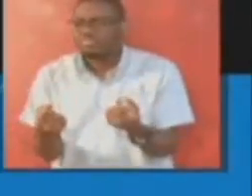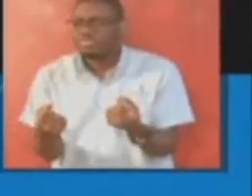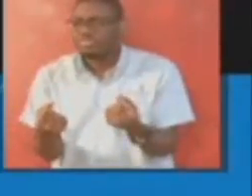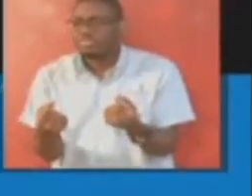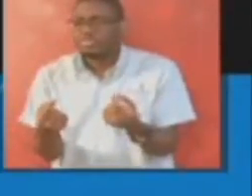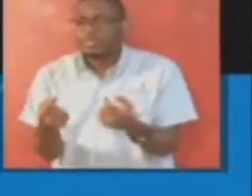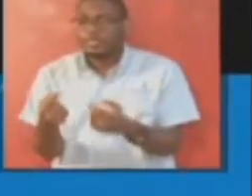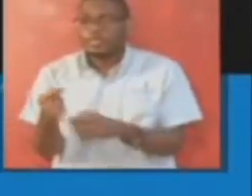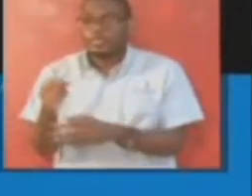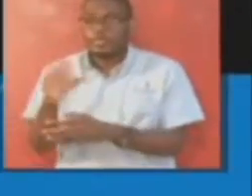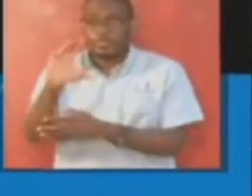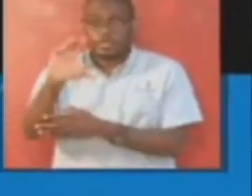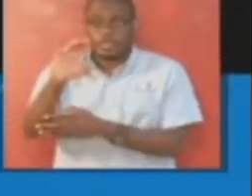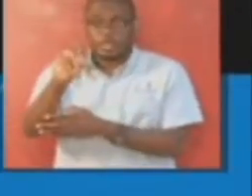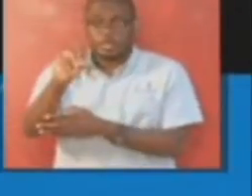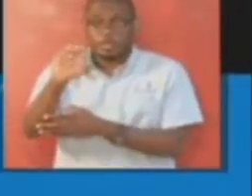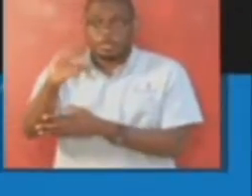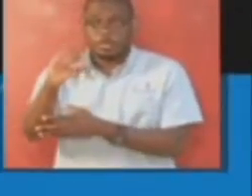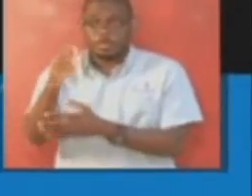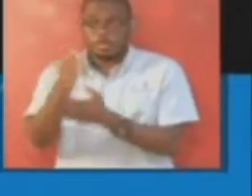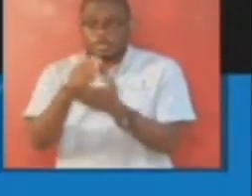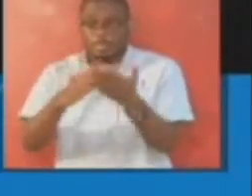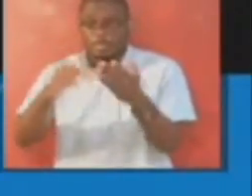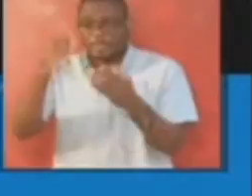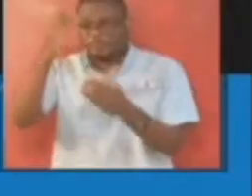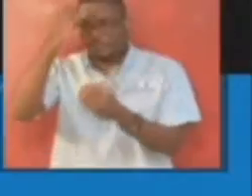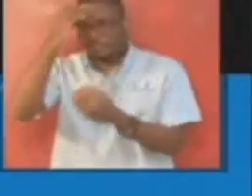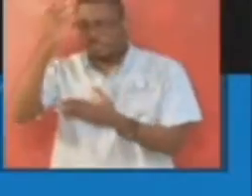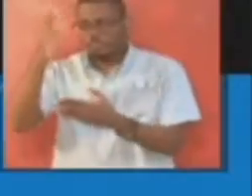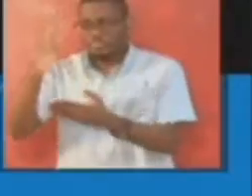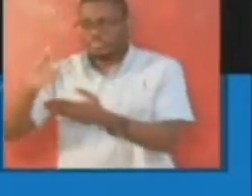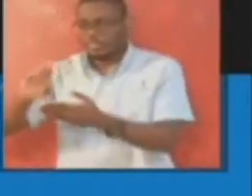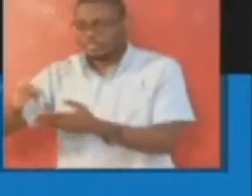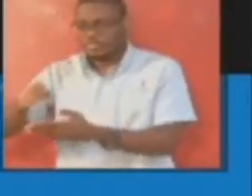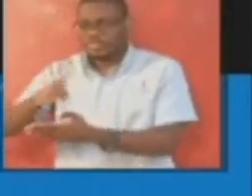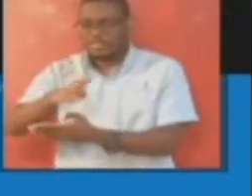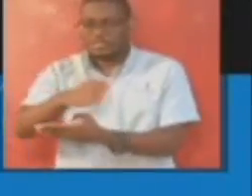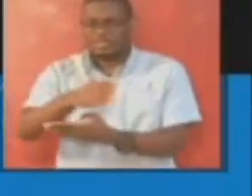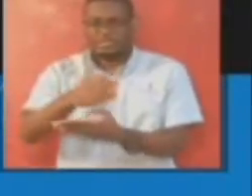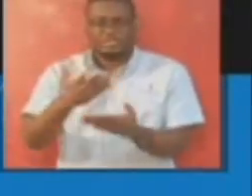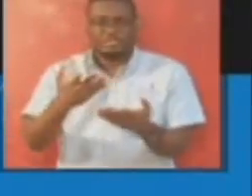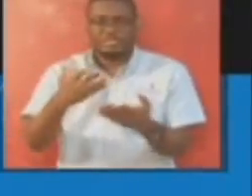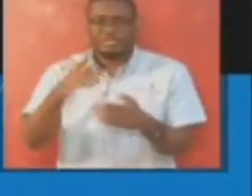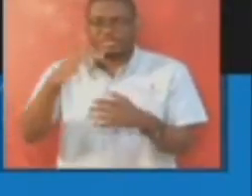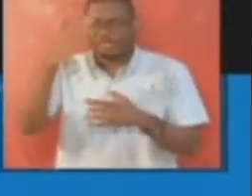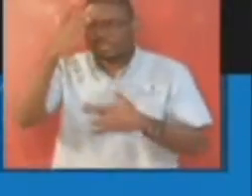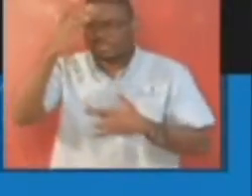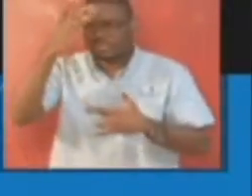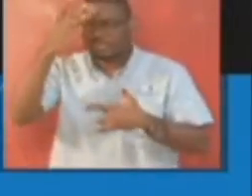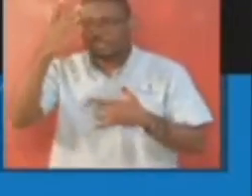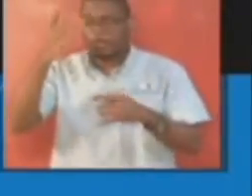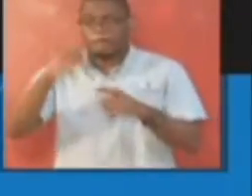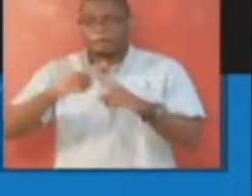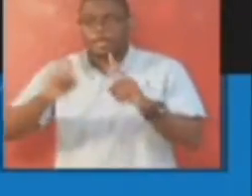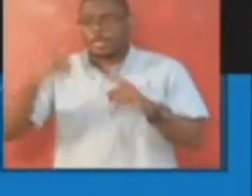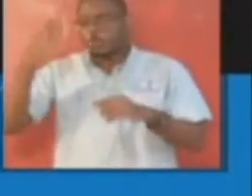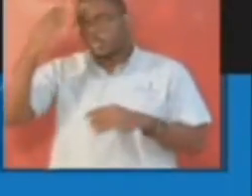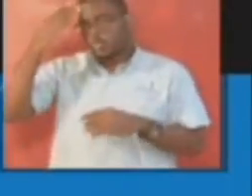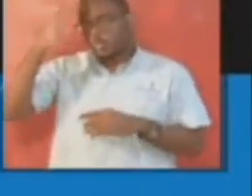information now about whether asymptomatic people do spread the COVID-19. Can you just give us